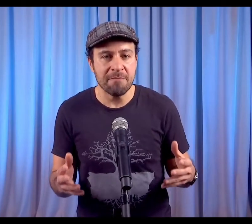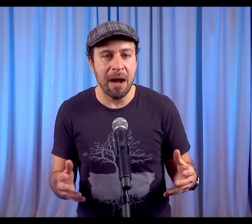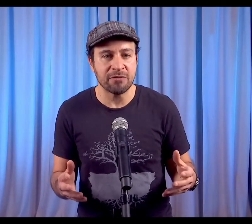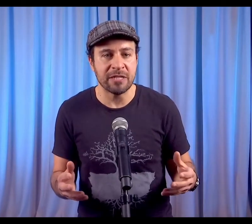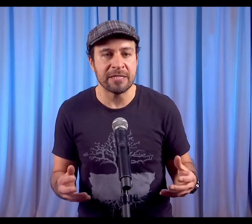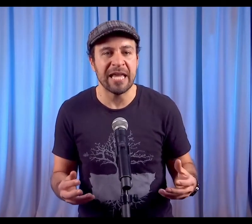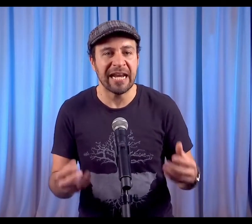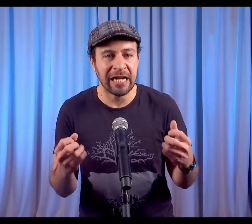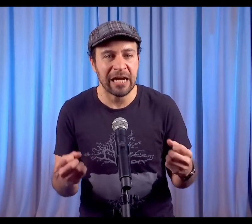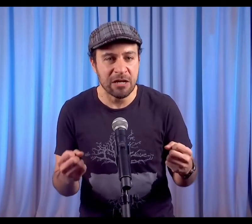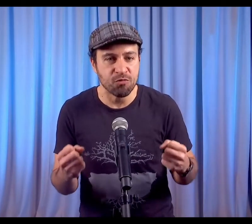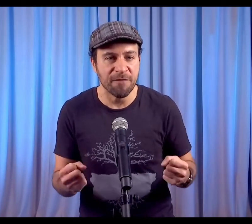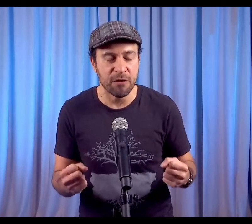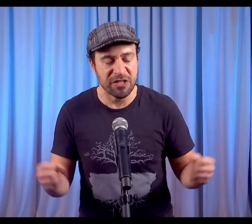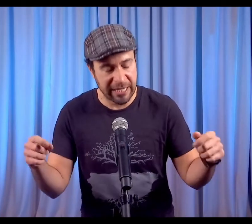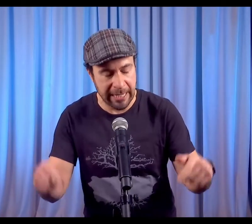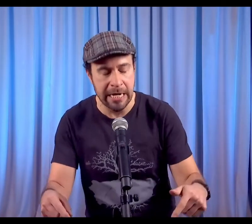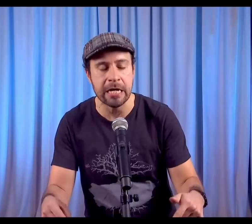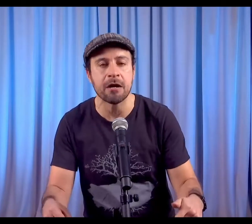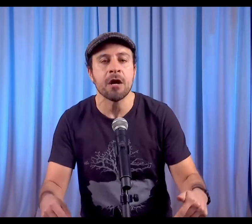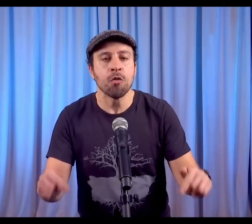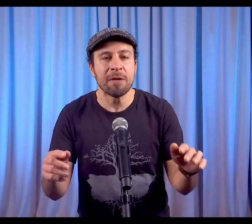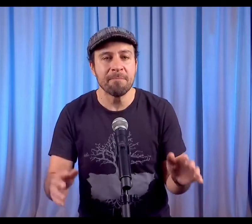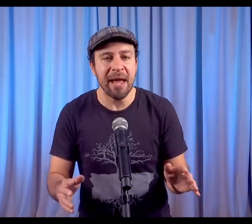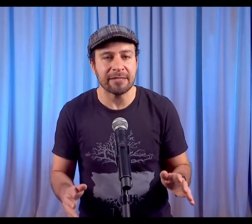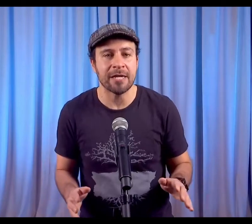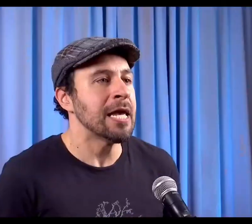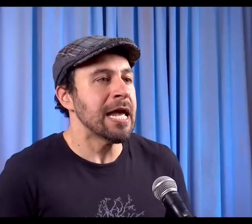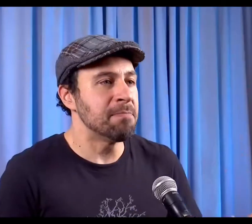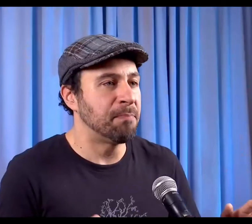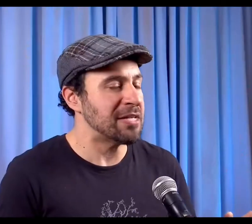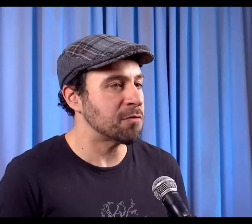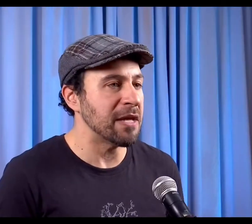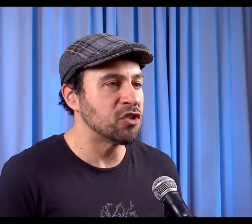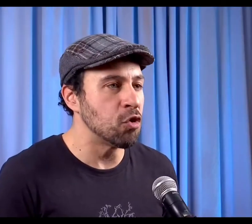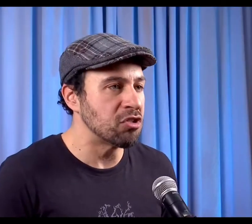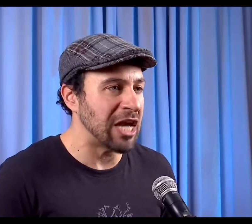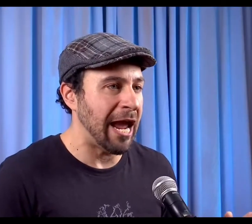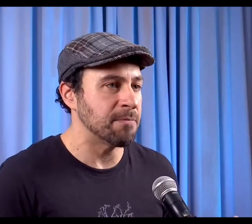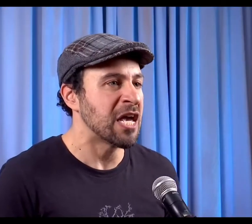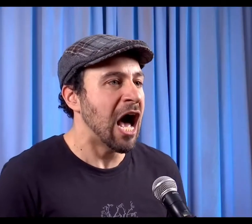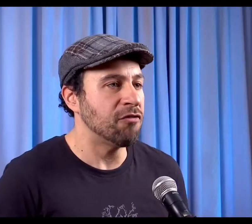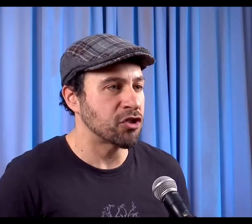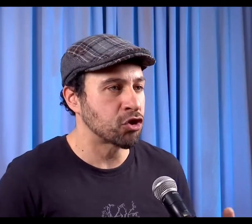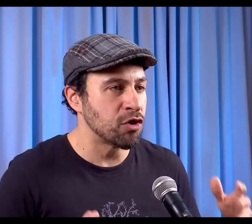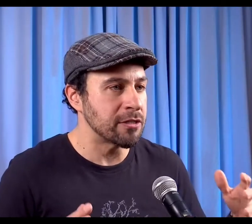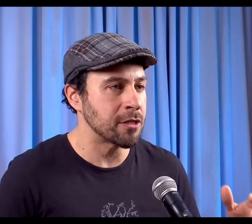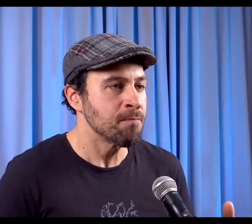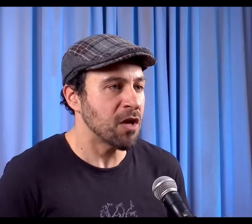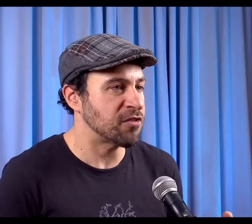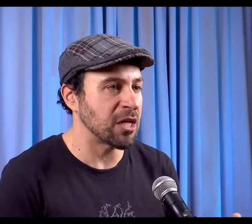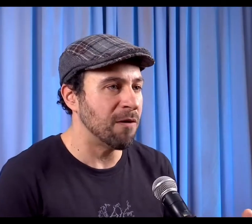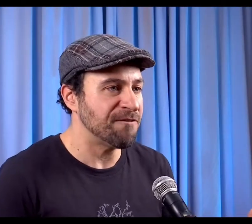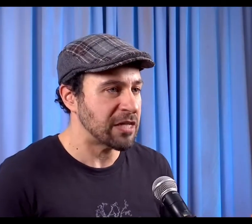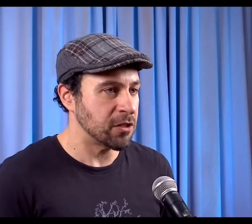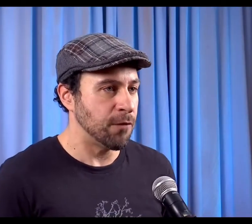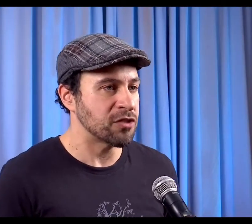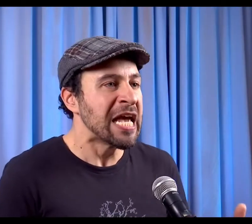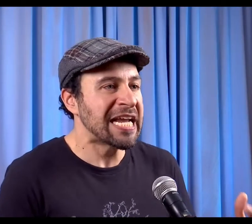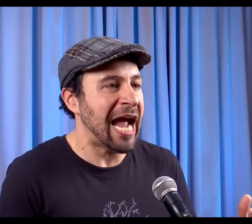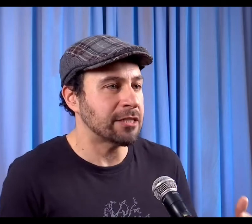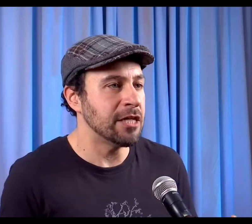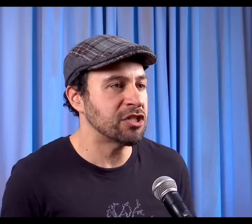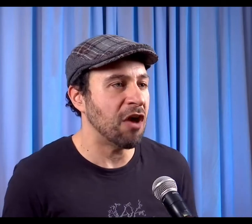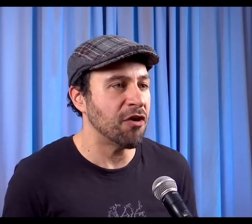the green mountains and clear rivers. Here we met in basement juke jams on the streets of summer